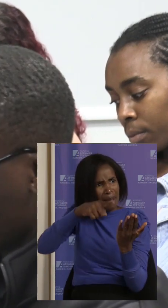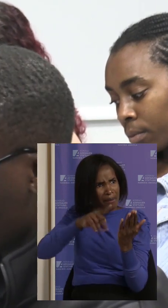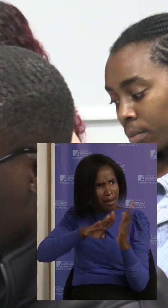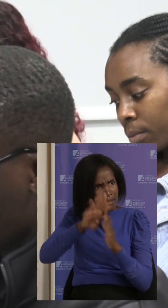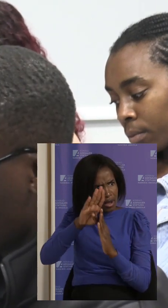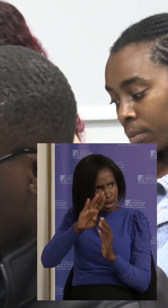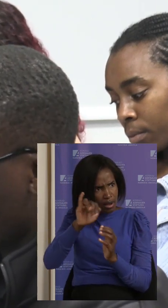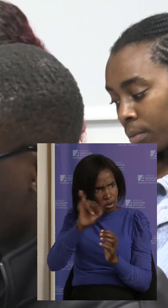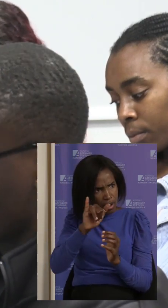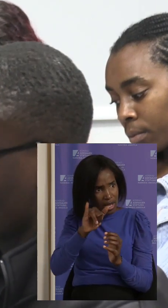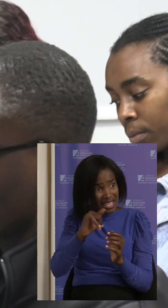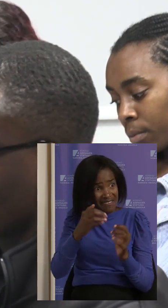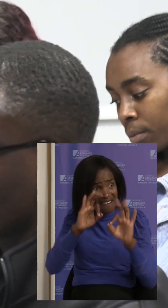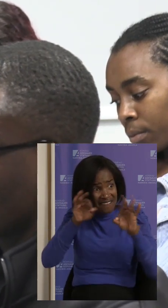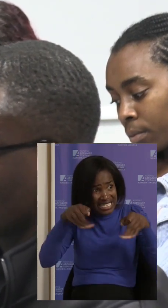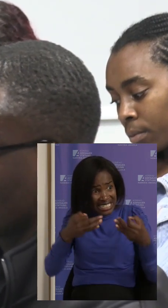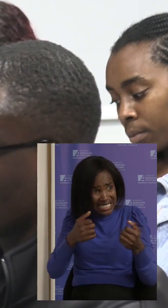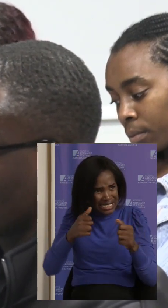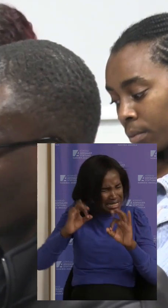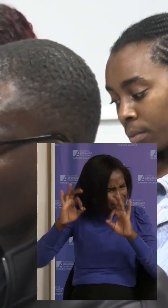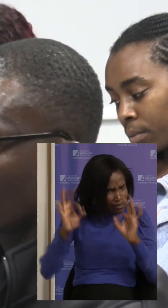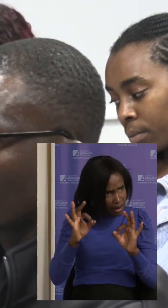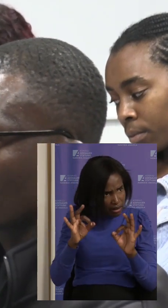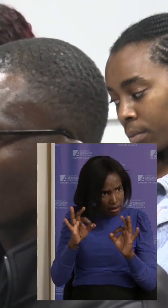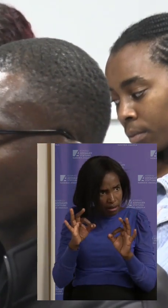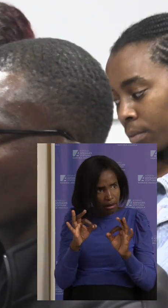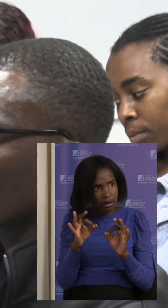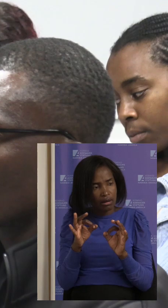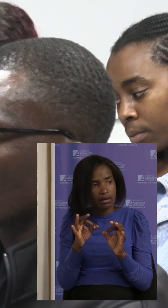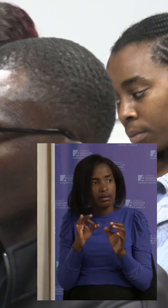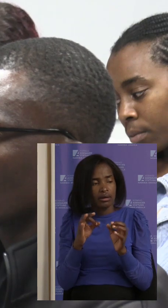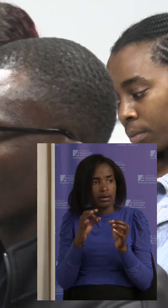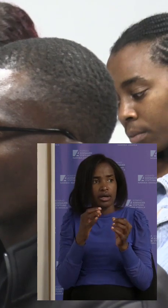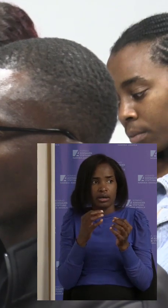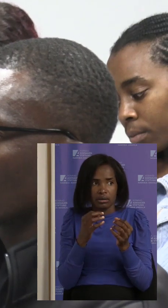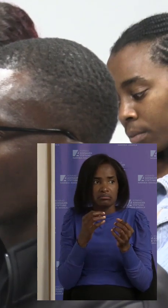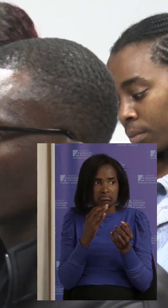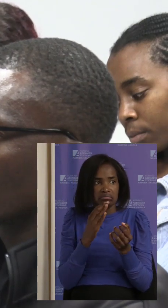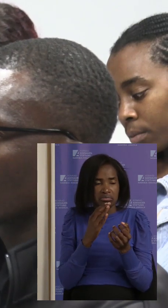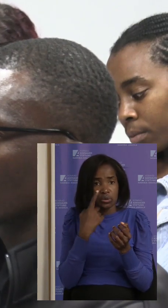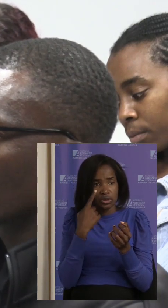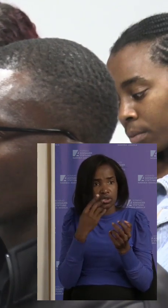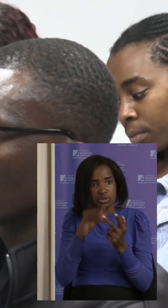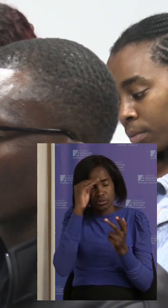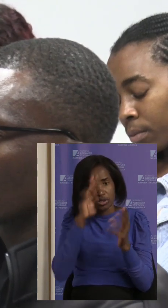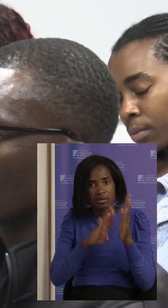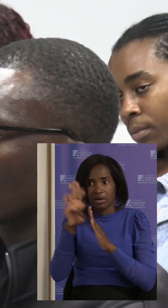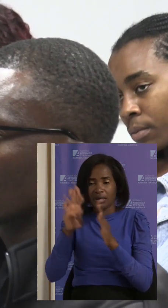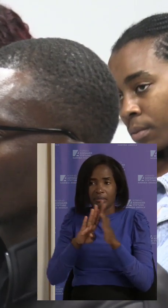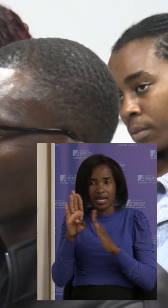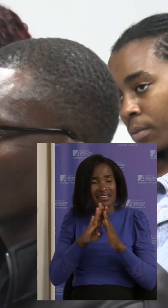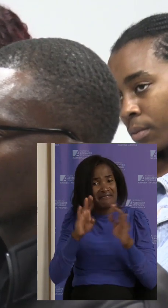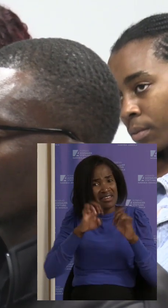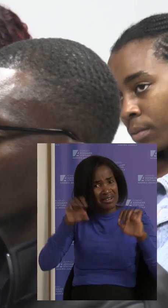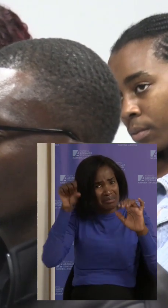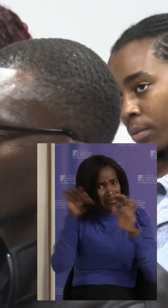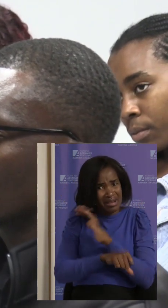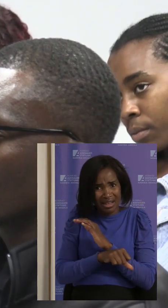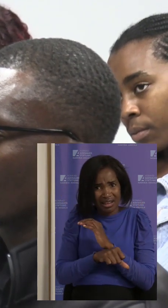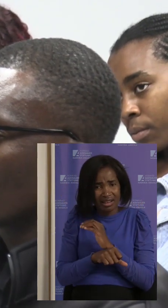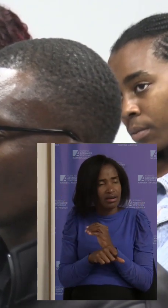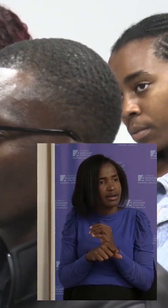is those with the better facilities, and there's no two ways about it. So I